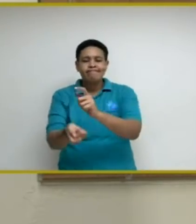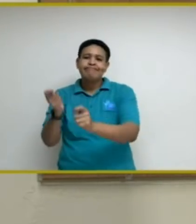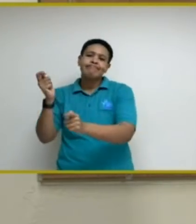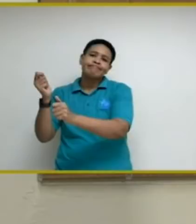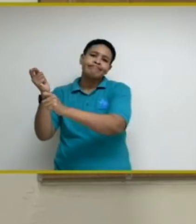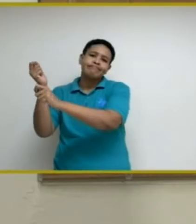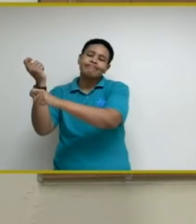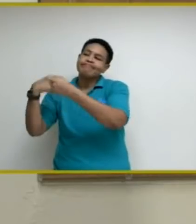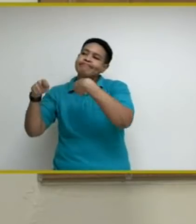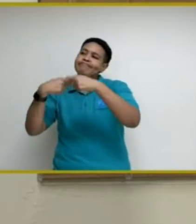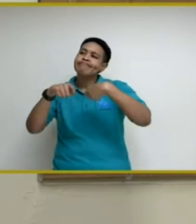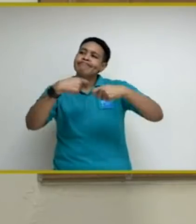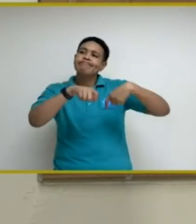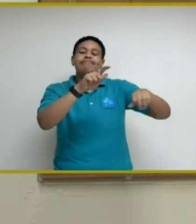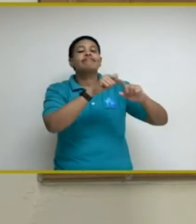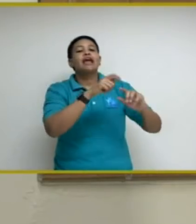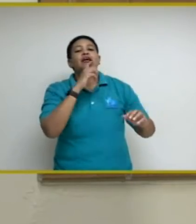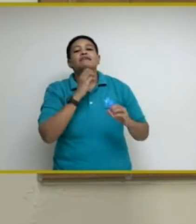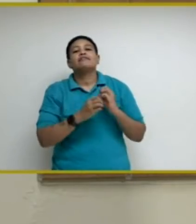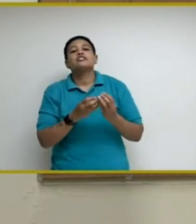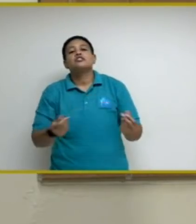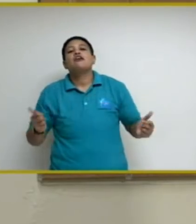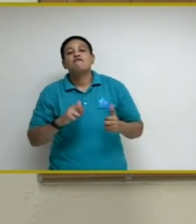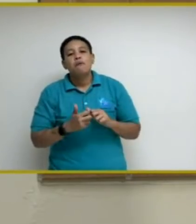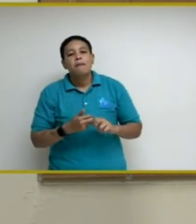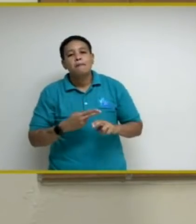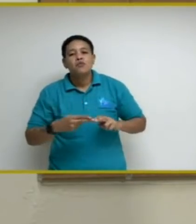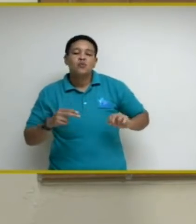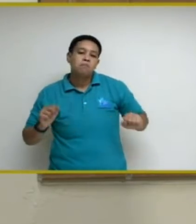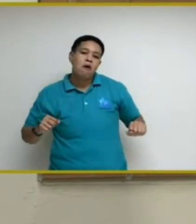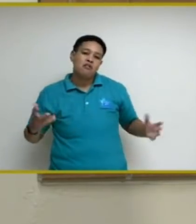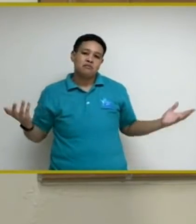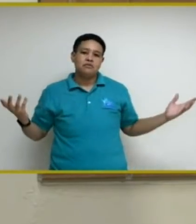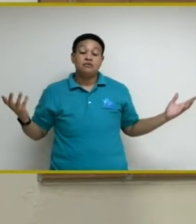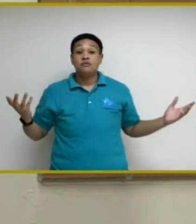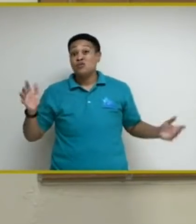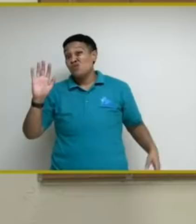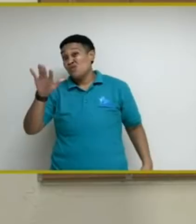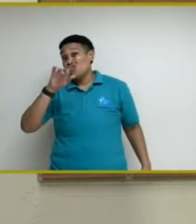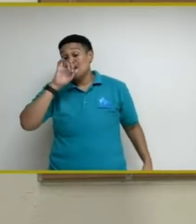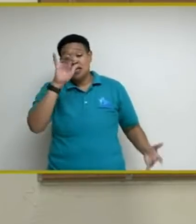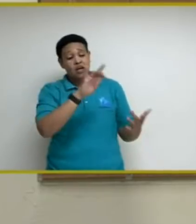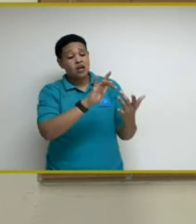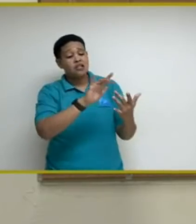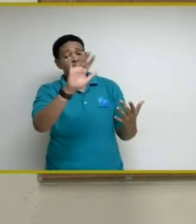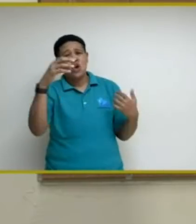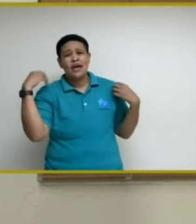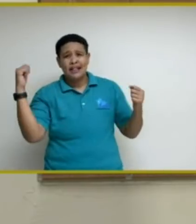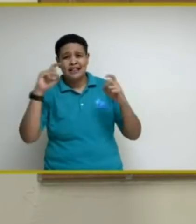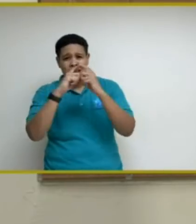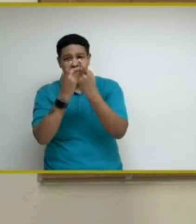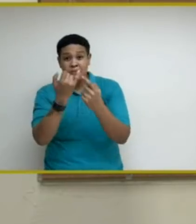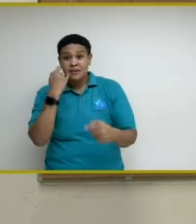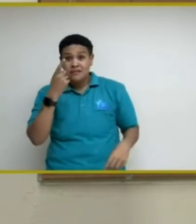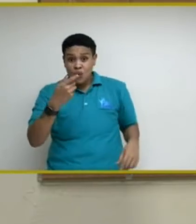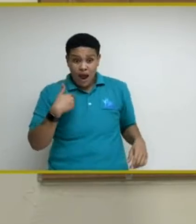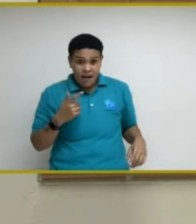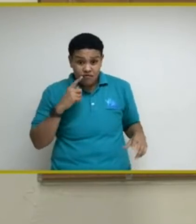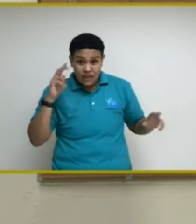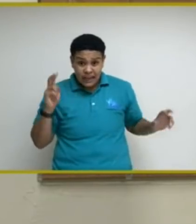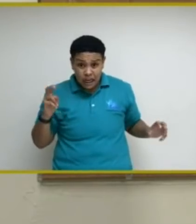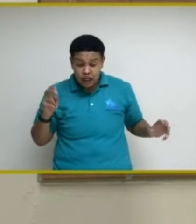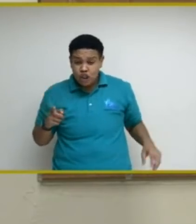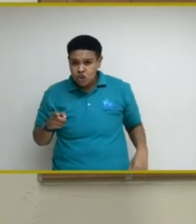to rectify the problems as soon as possible. So just contact your health department if you are having an